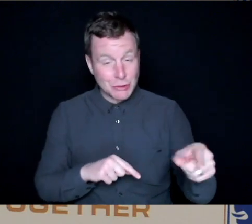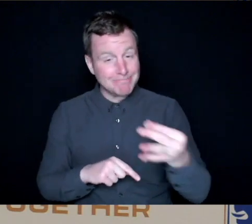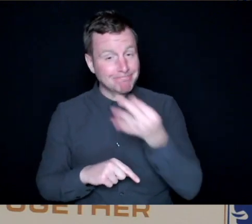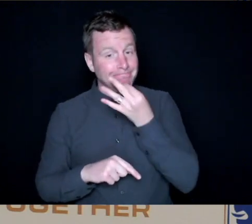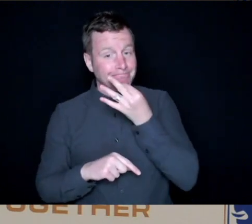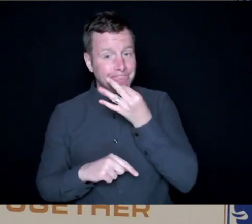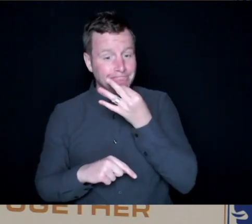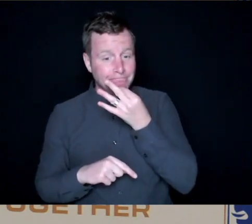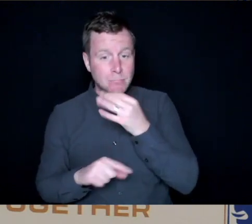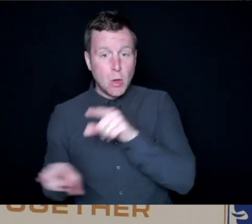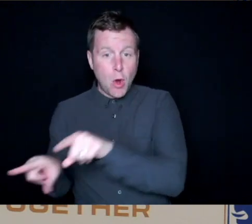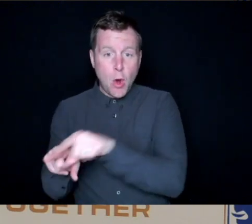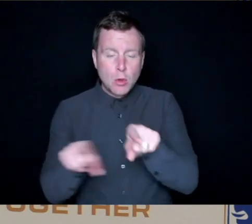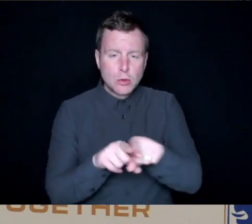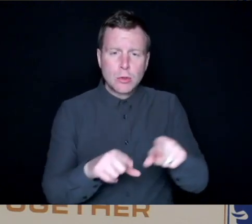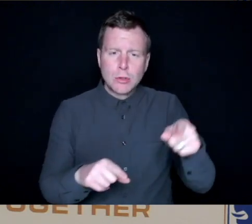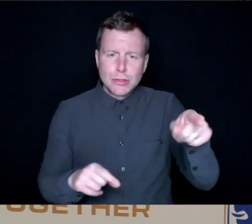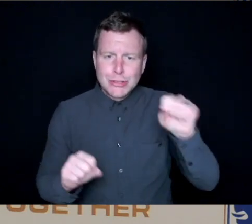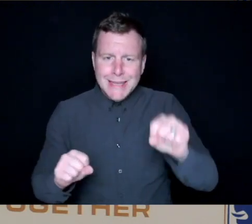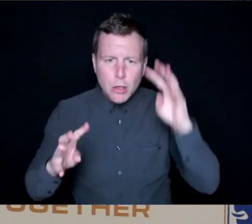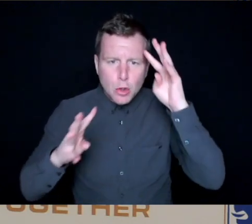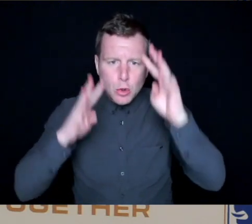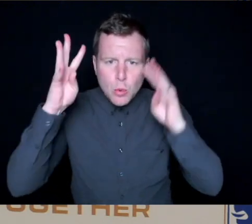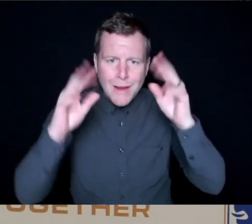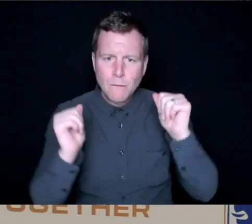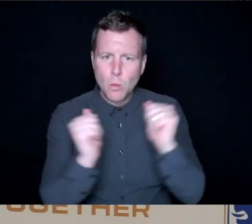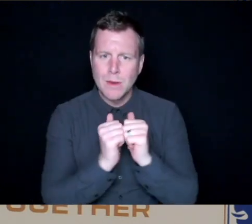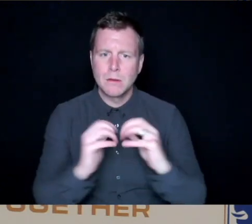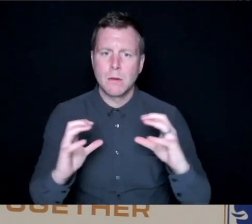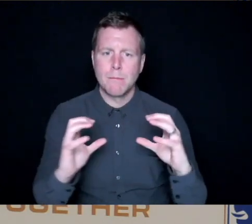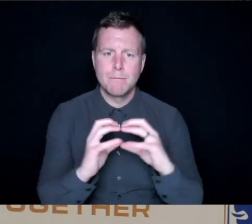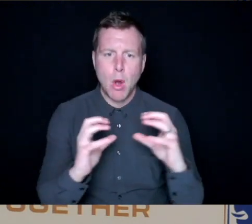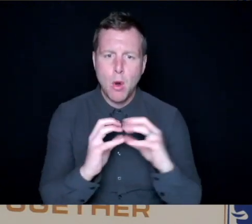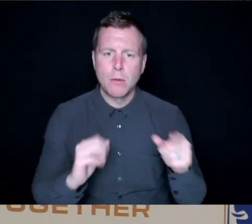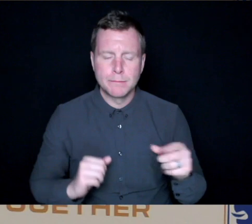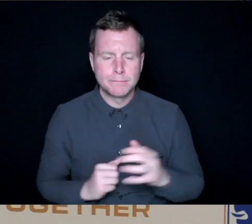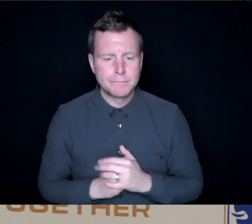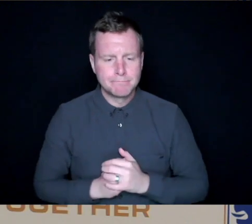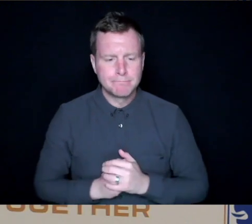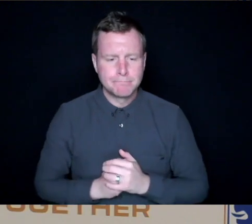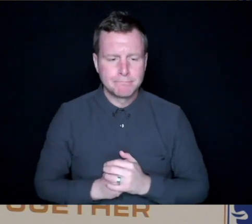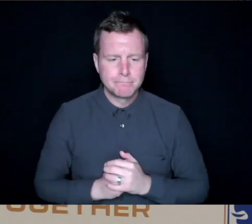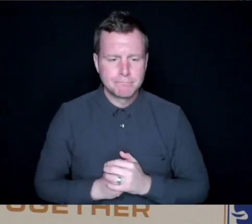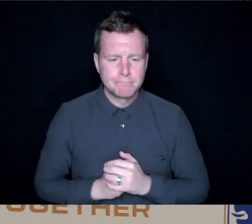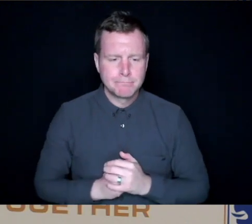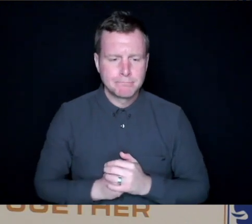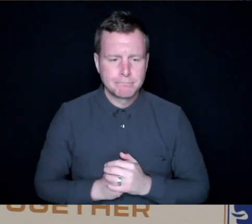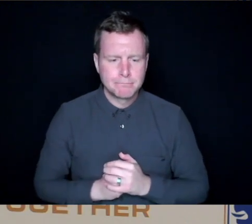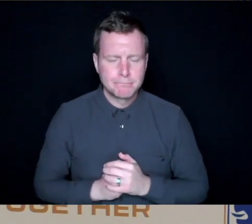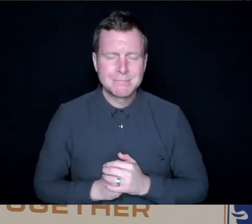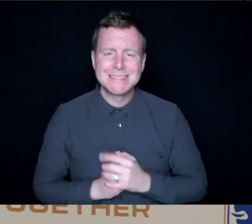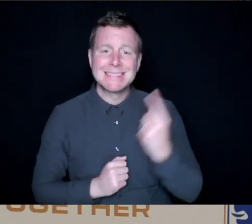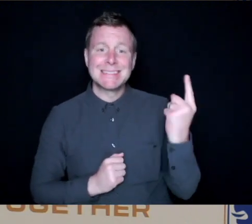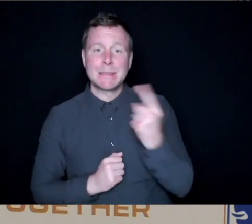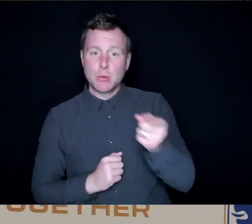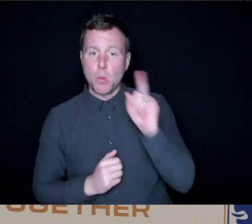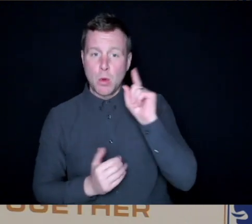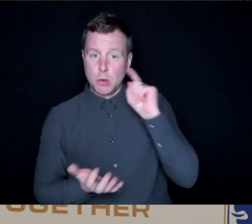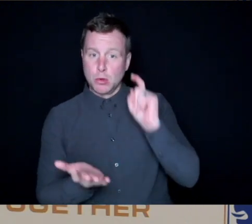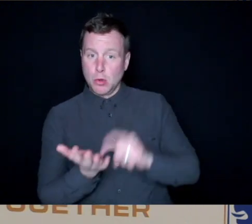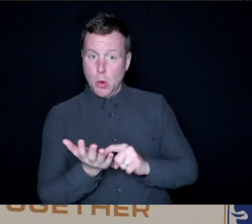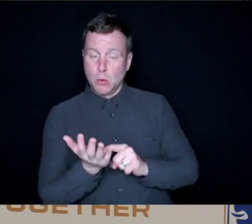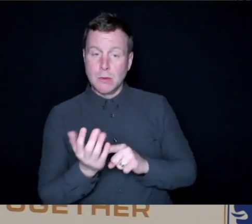do in there, as well as be creative on the ball. So yeah, I think it's something that you will